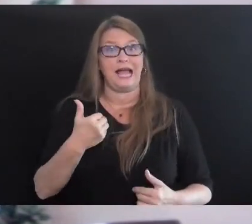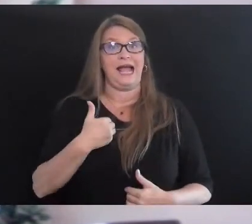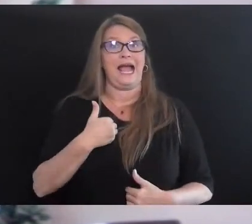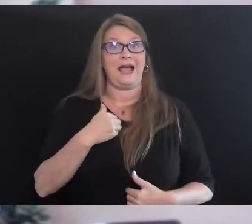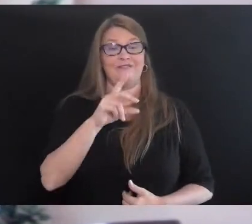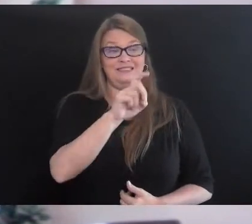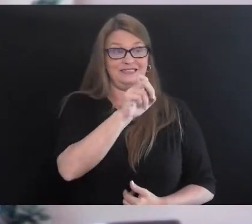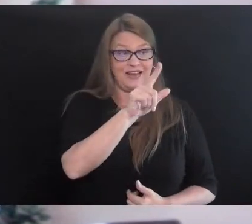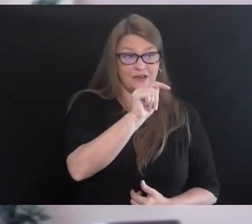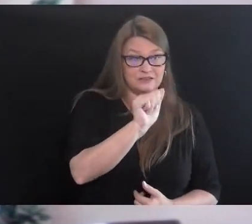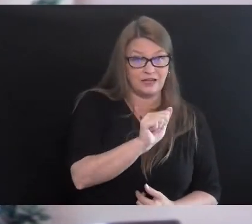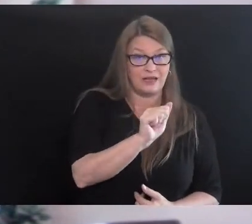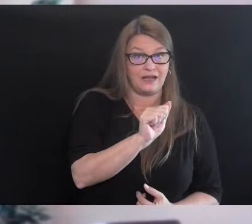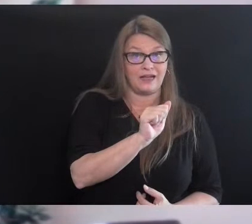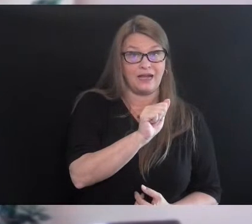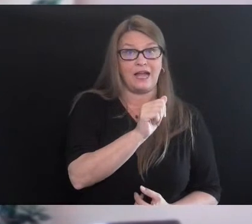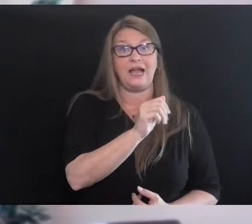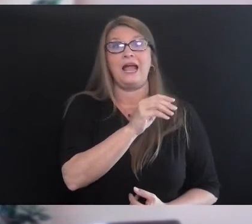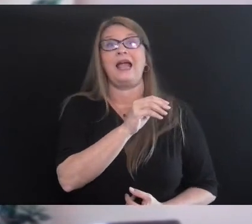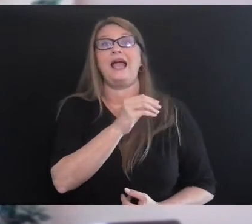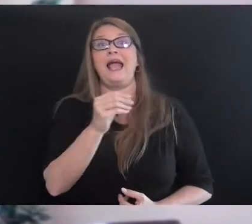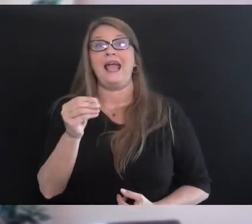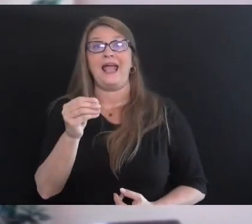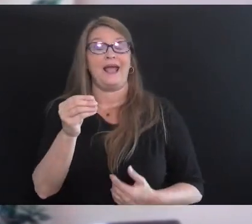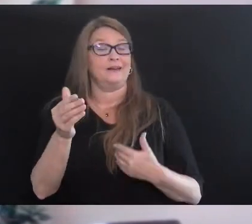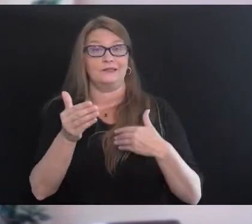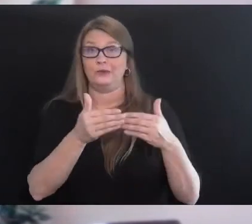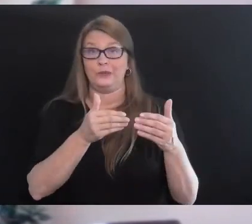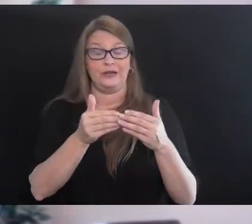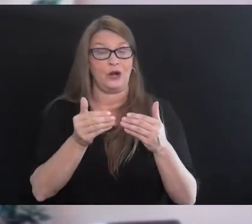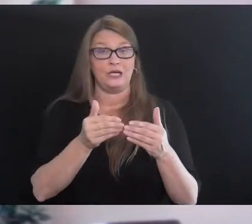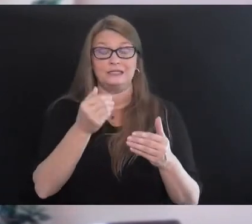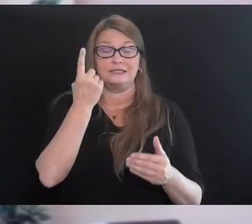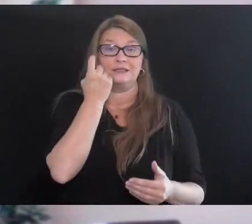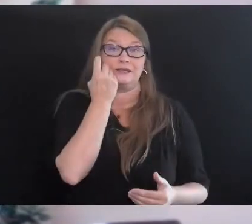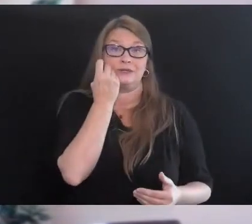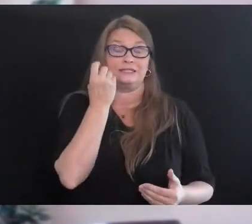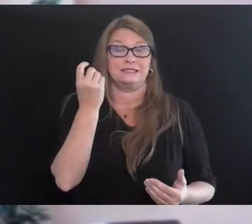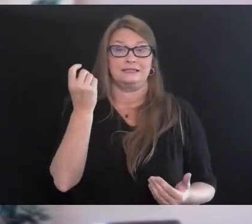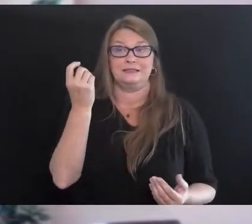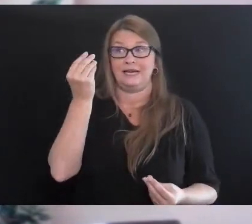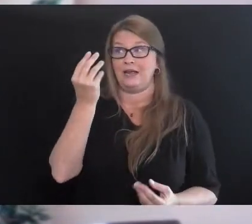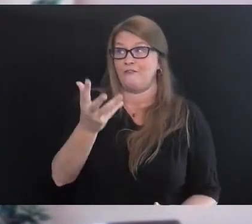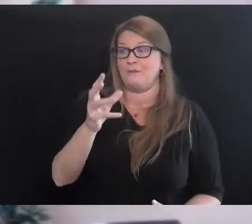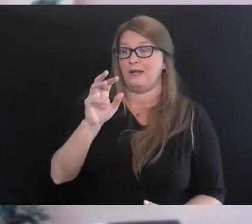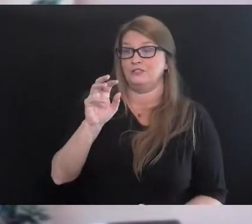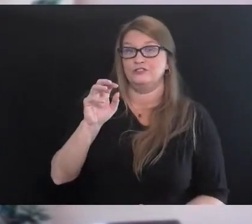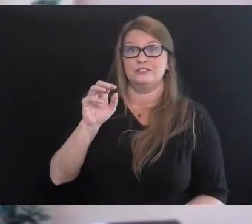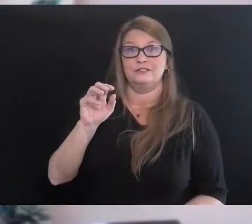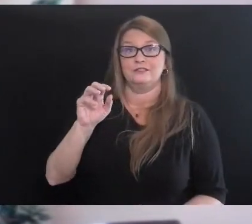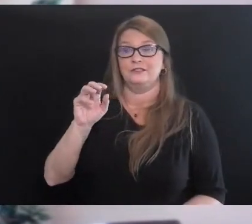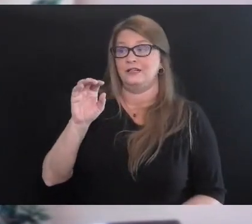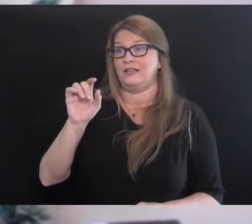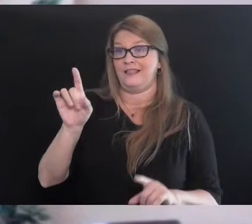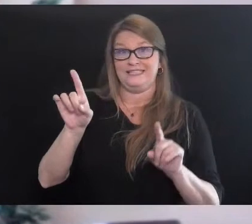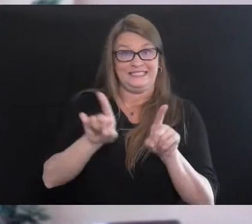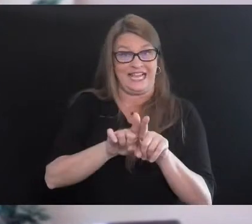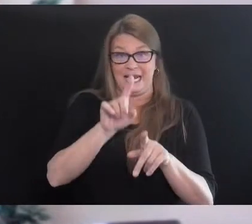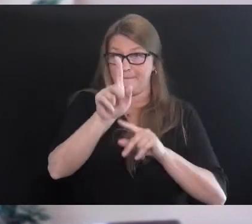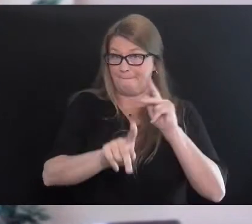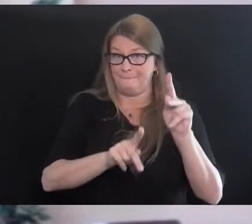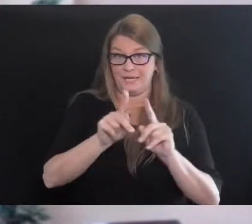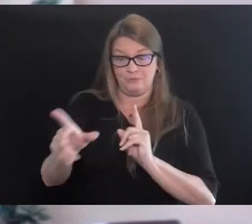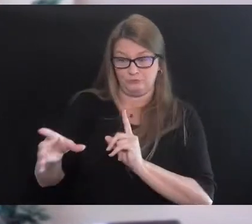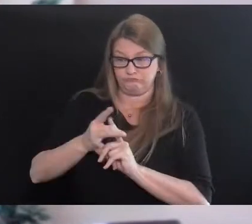Delta variant of COVID-19. And despite that recent native immunity, those same people seem to